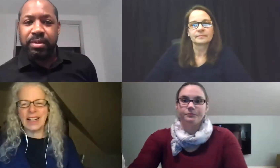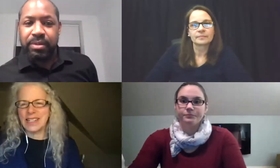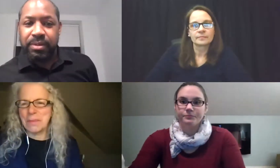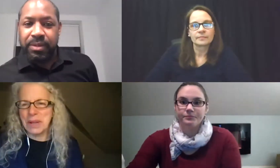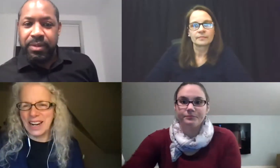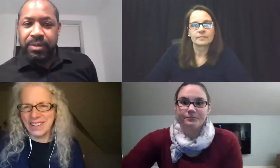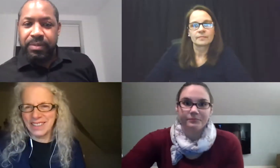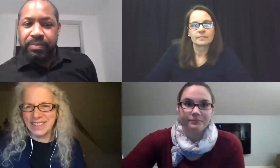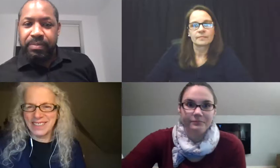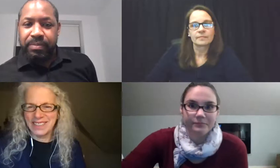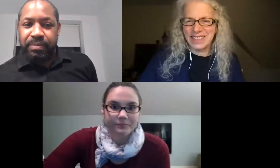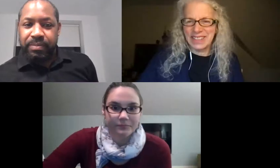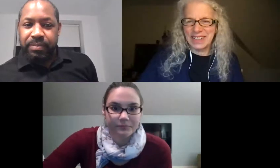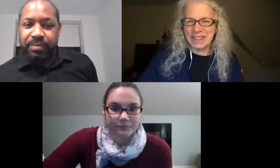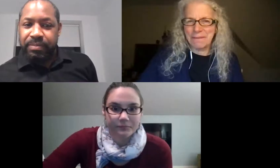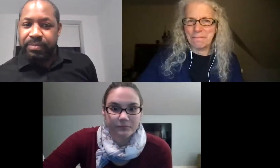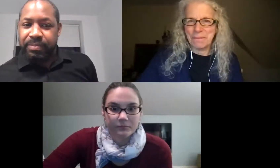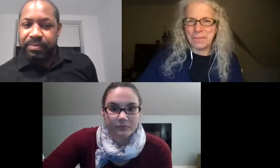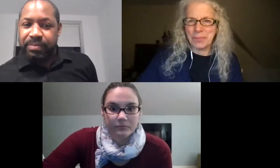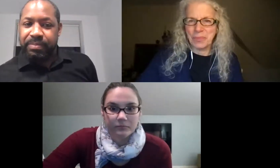Yes, Holly St. Pierre.